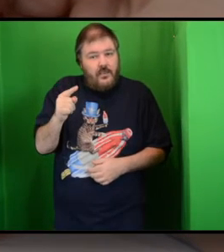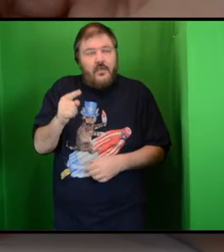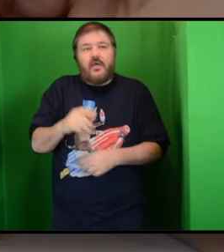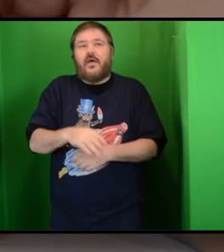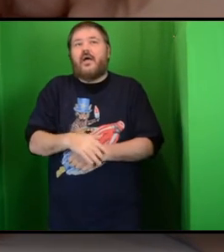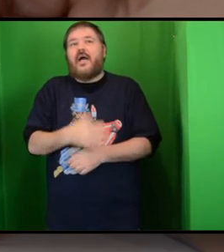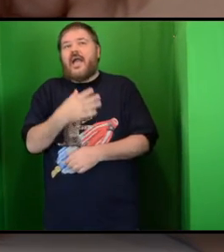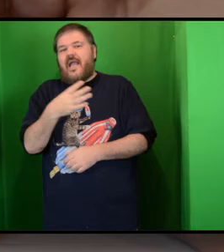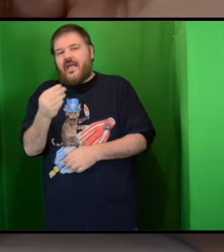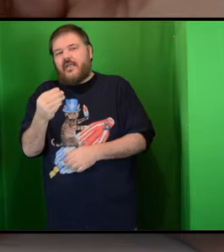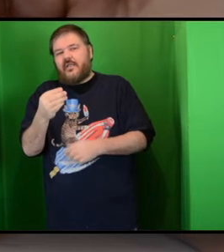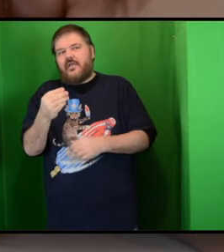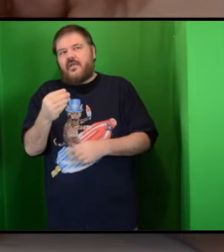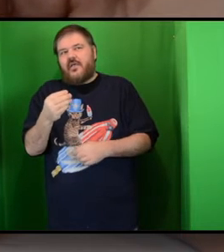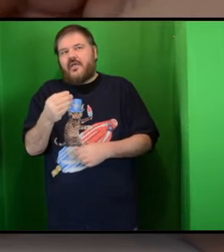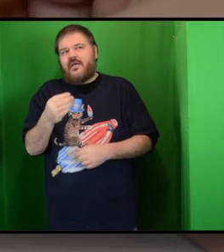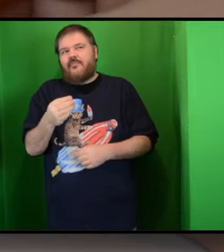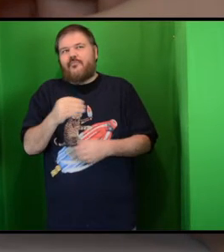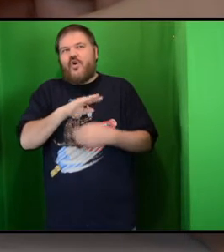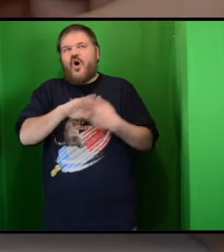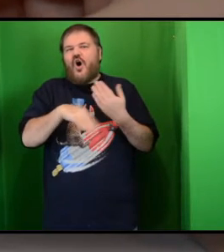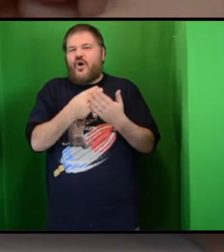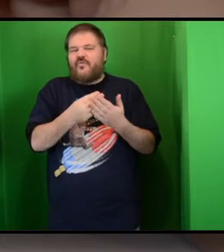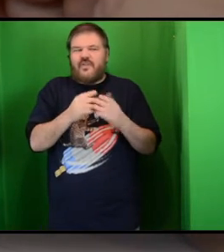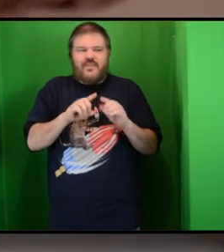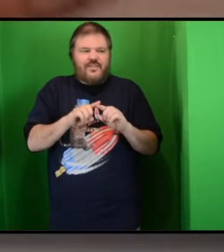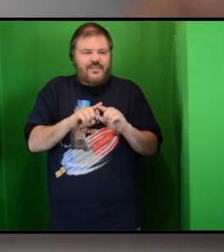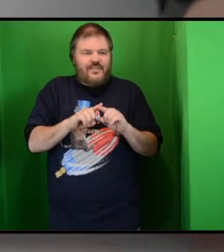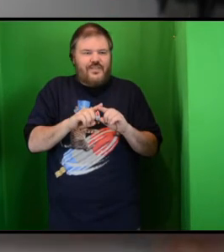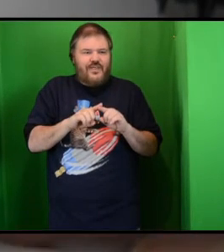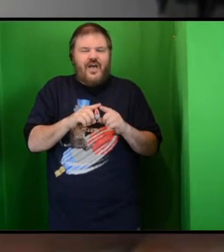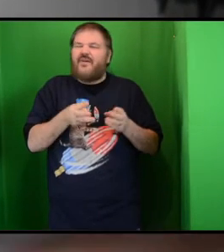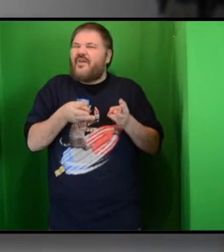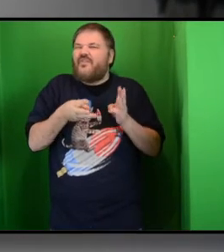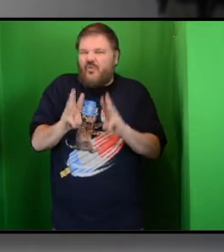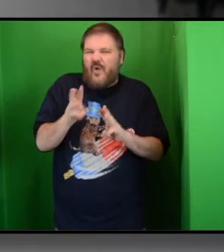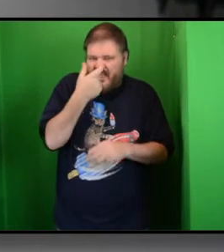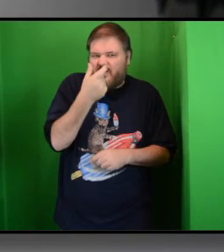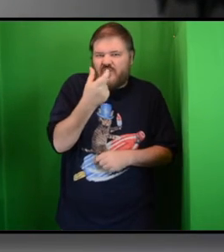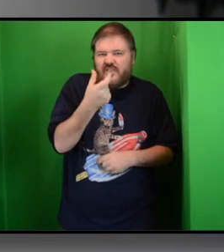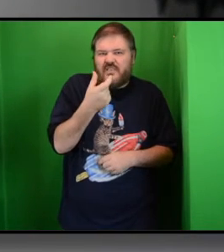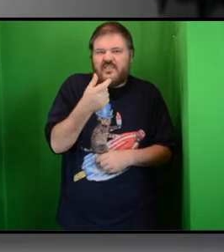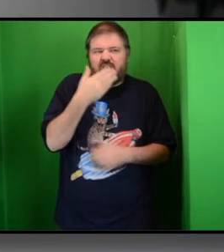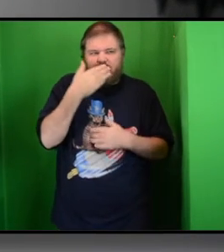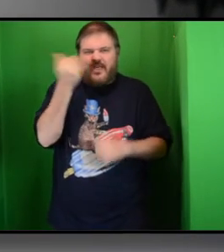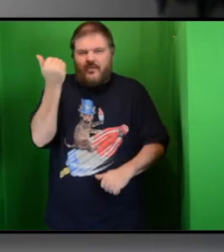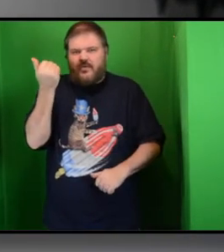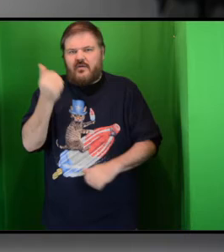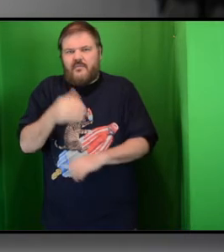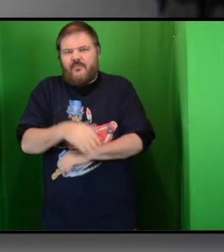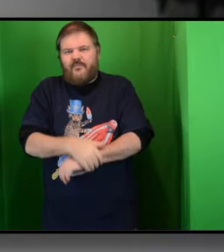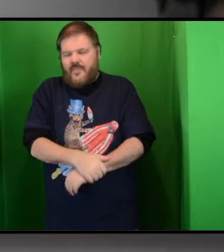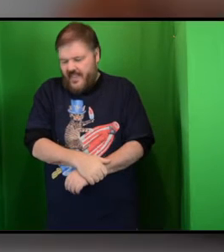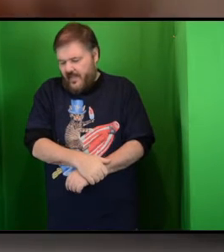simple transformation. I think of children, especially when I come to with Transformers.